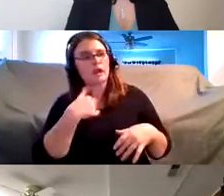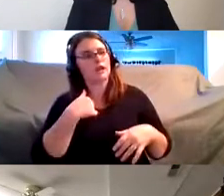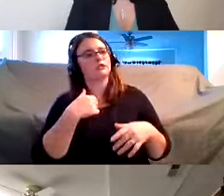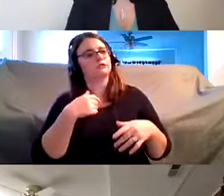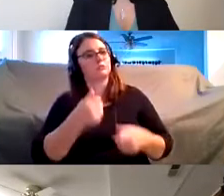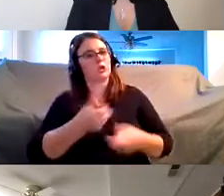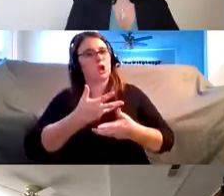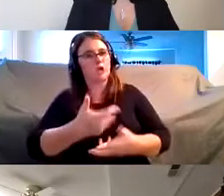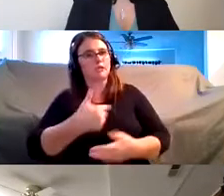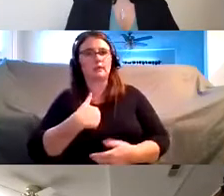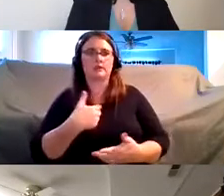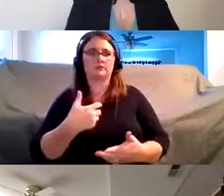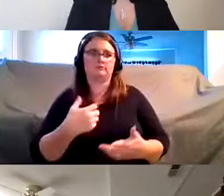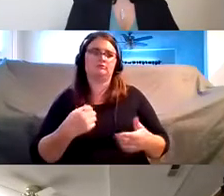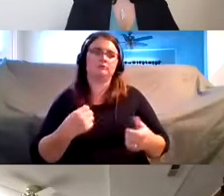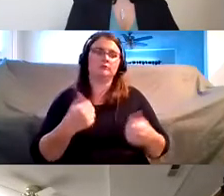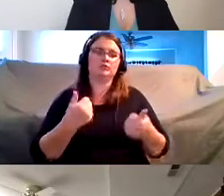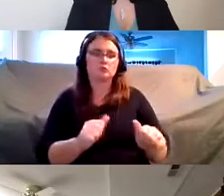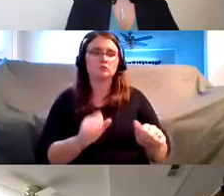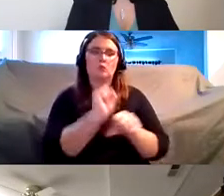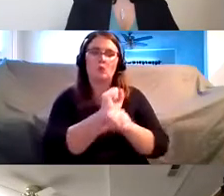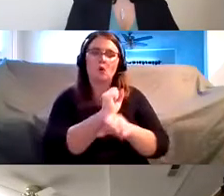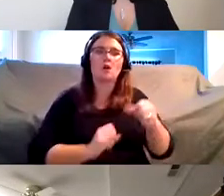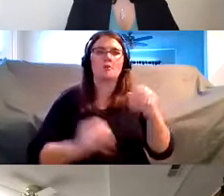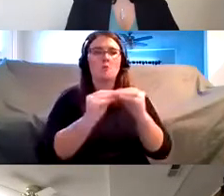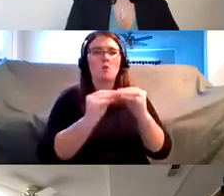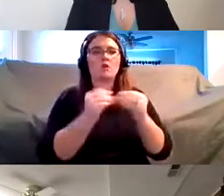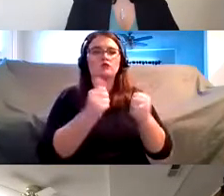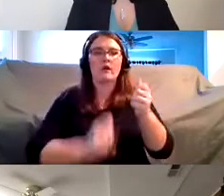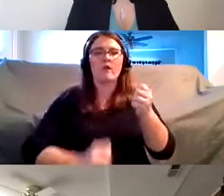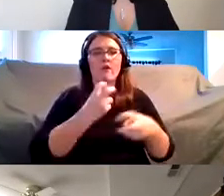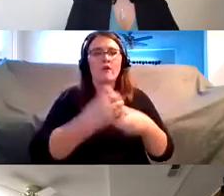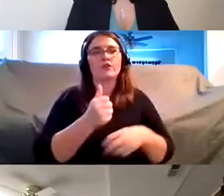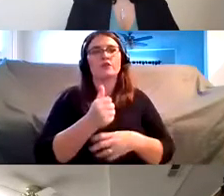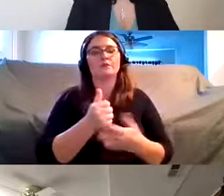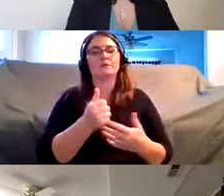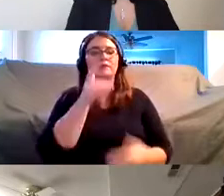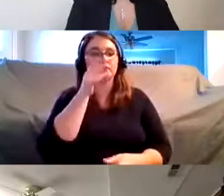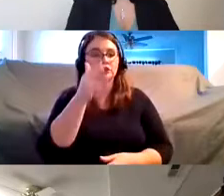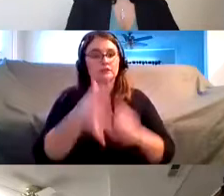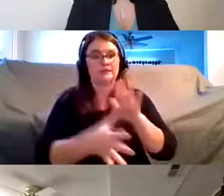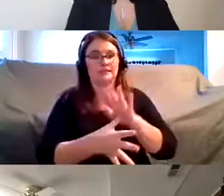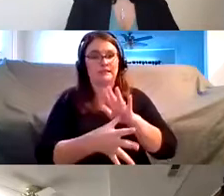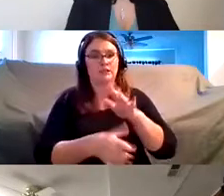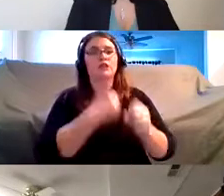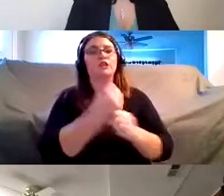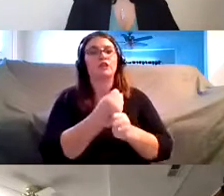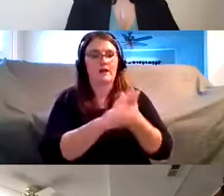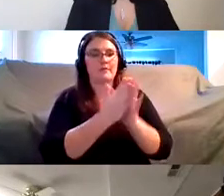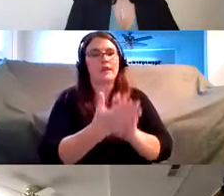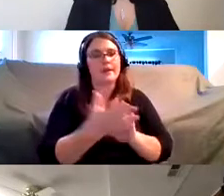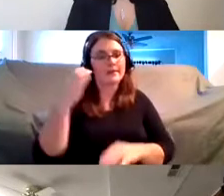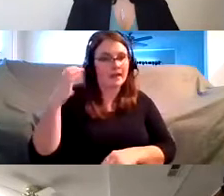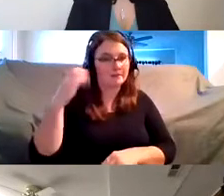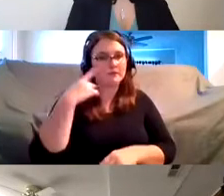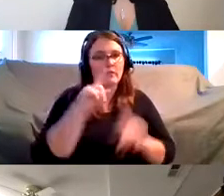Way up when I was in middle school, in high school. Eventually, my senior year, I did become a captain, which was a big thing because